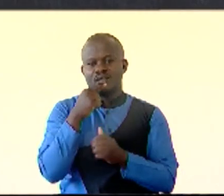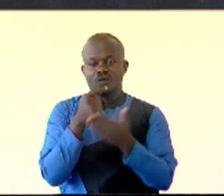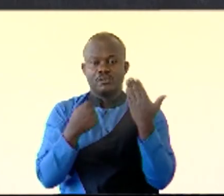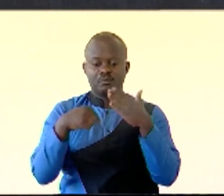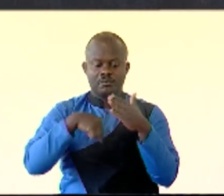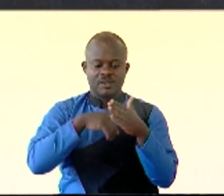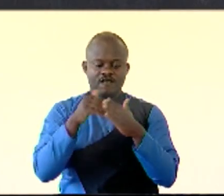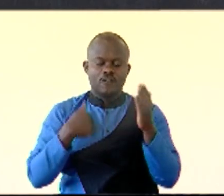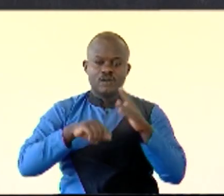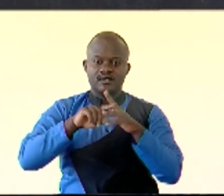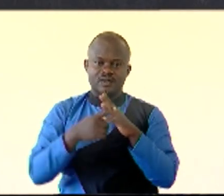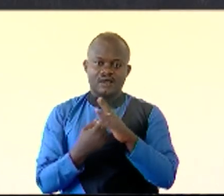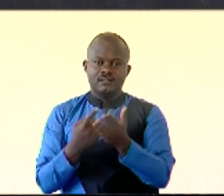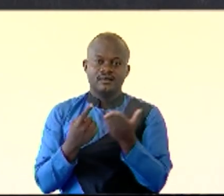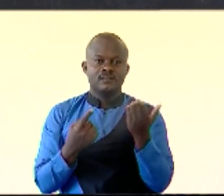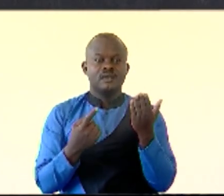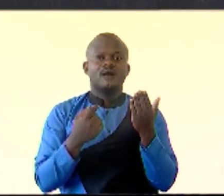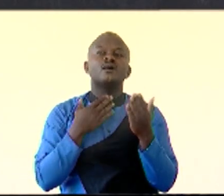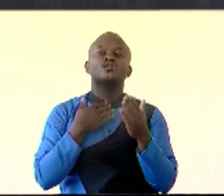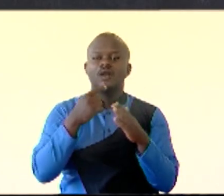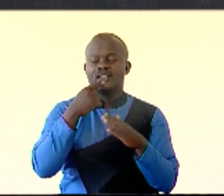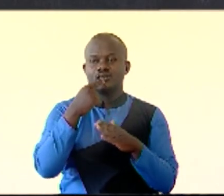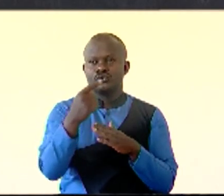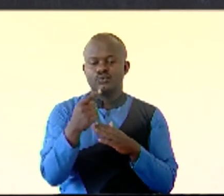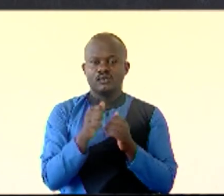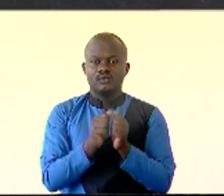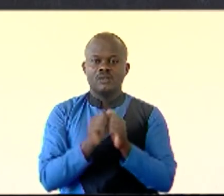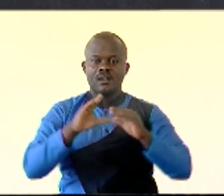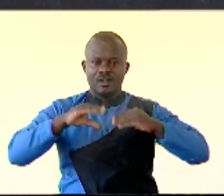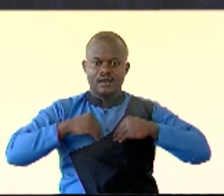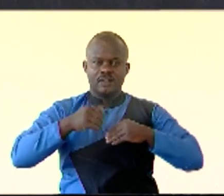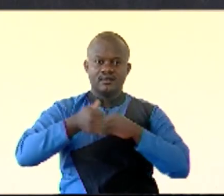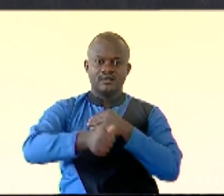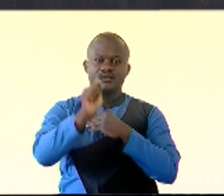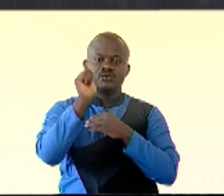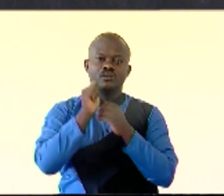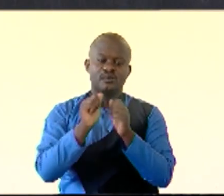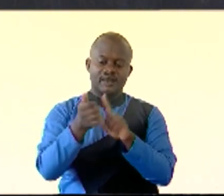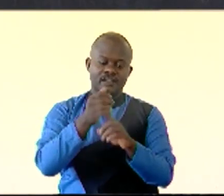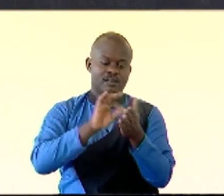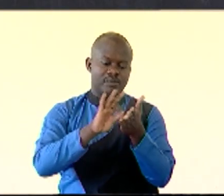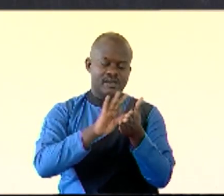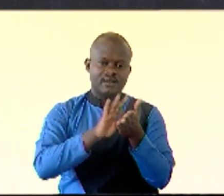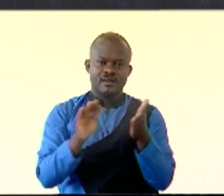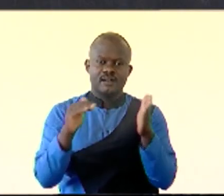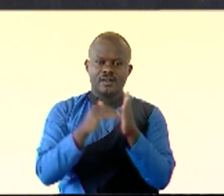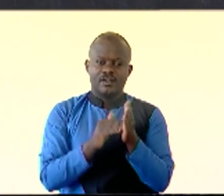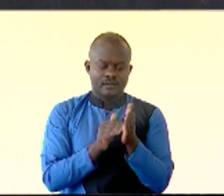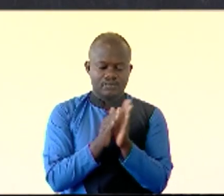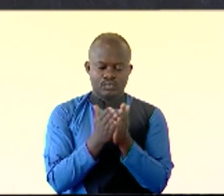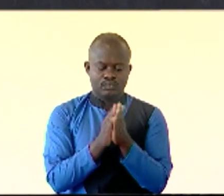we start our lesson, I would like to let you get a pen and a